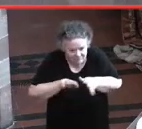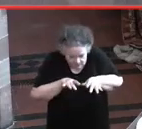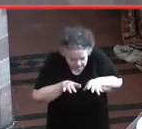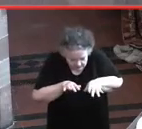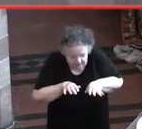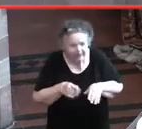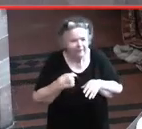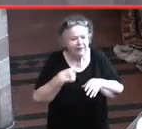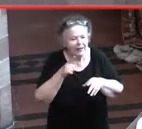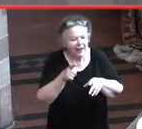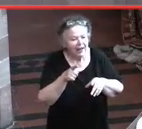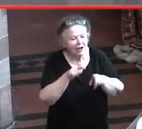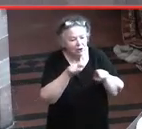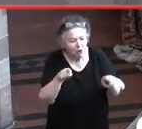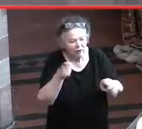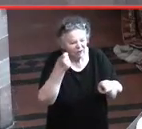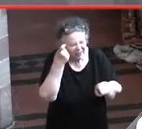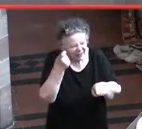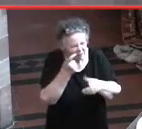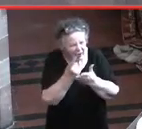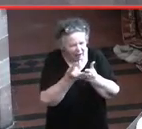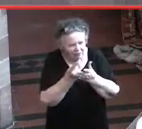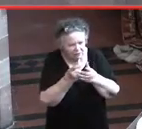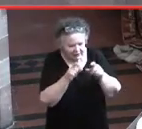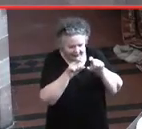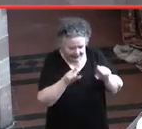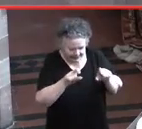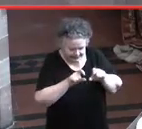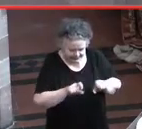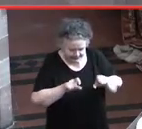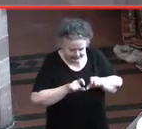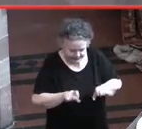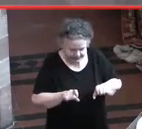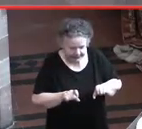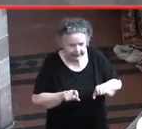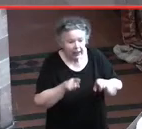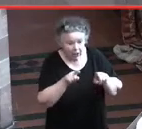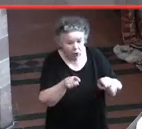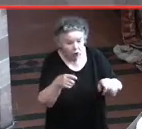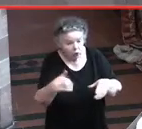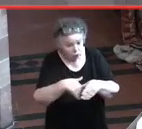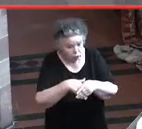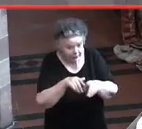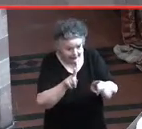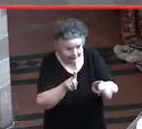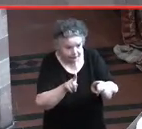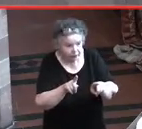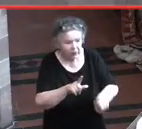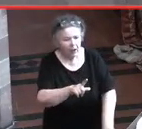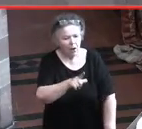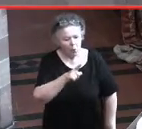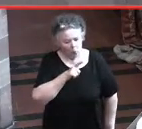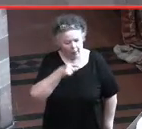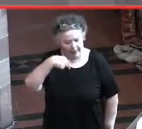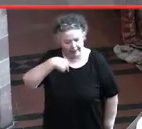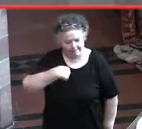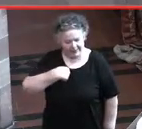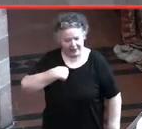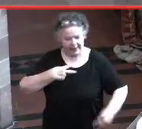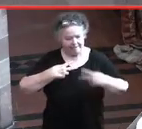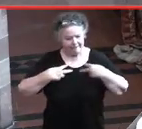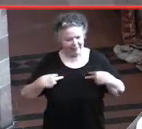some suggested subheadings, such as, and you can join in this reflection, why am I a Methodist?